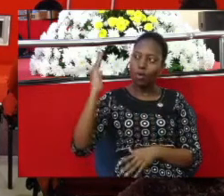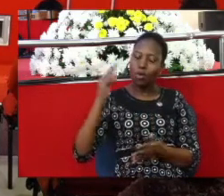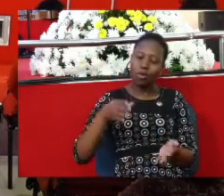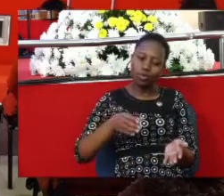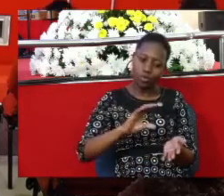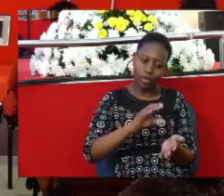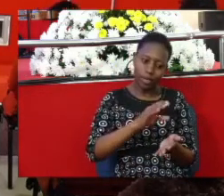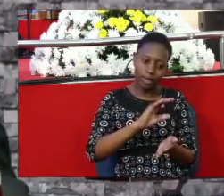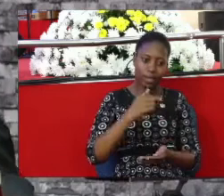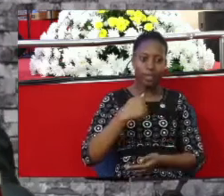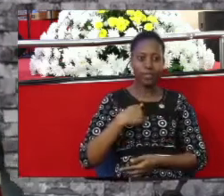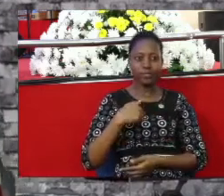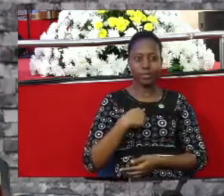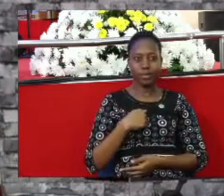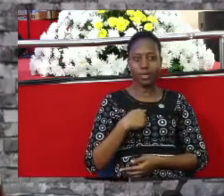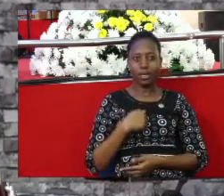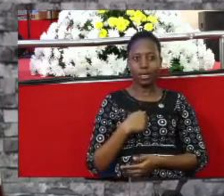my territory.